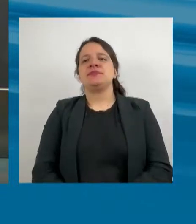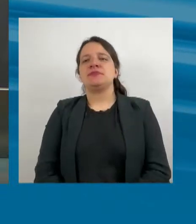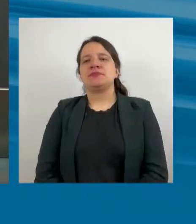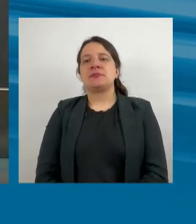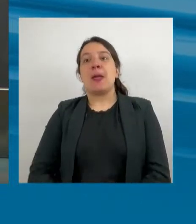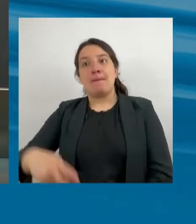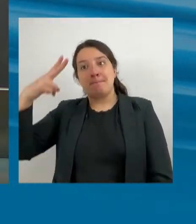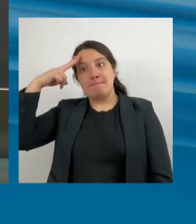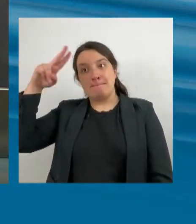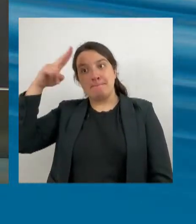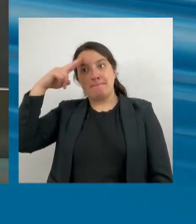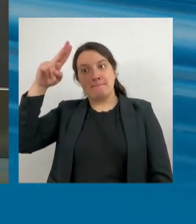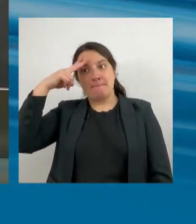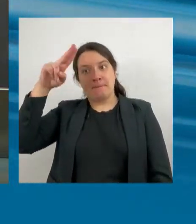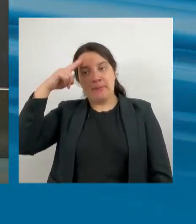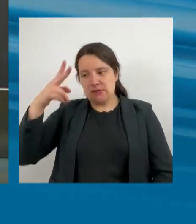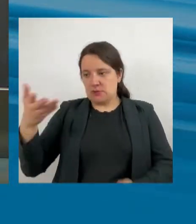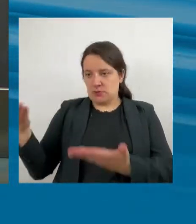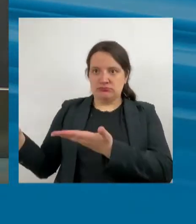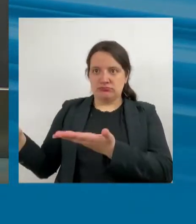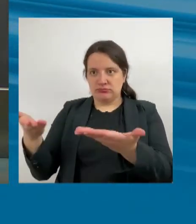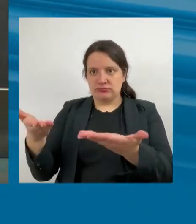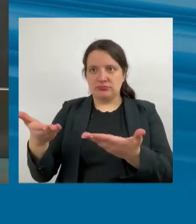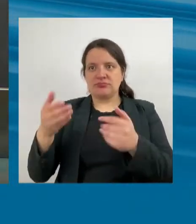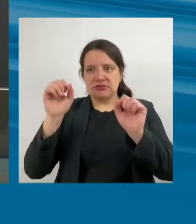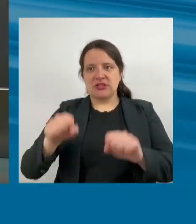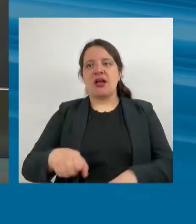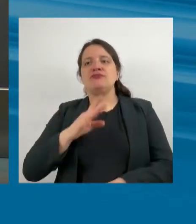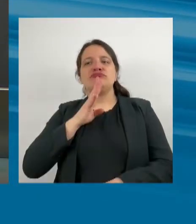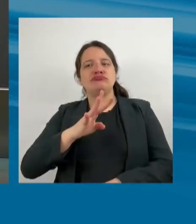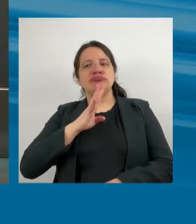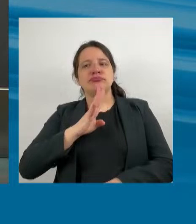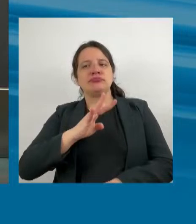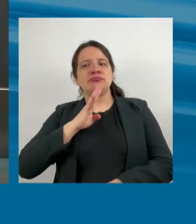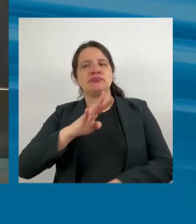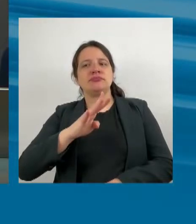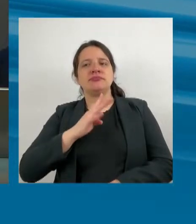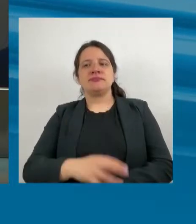of speakers. Mexico, you have the floor.